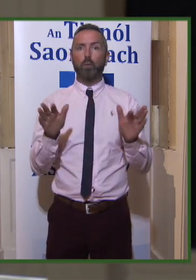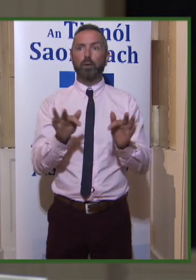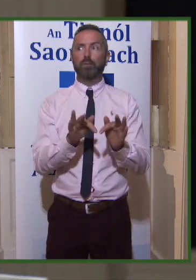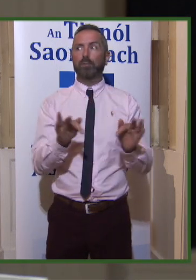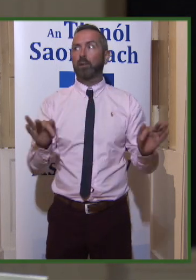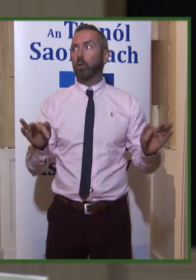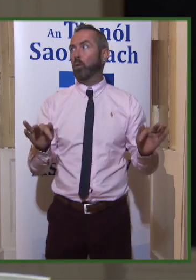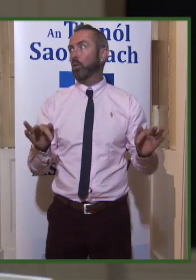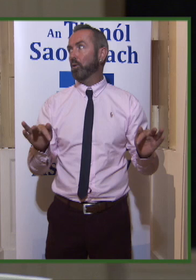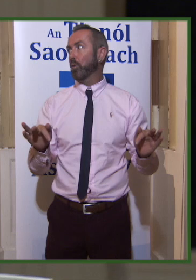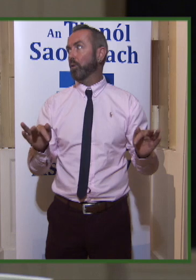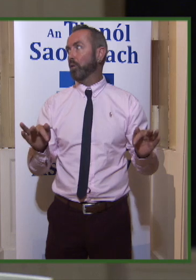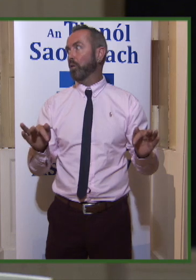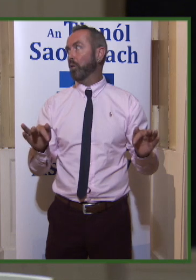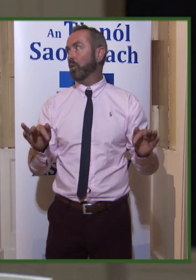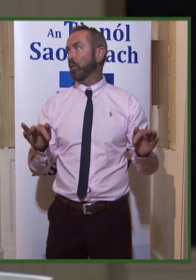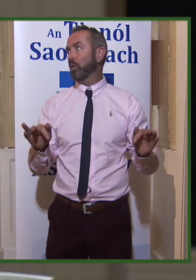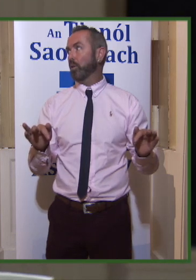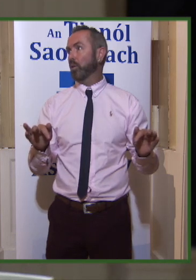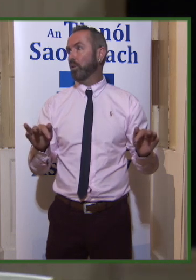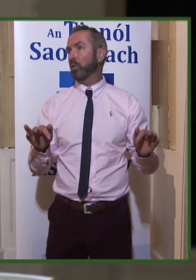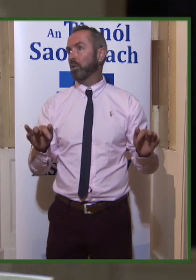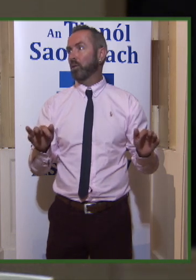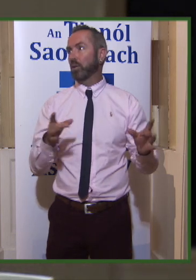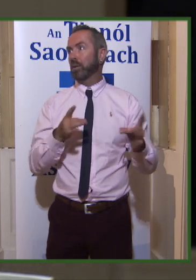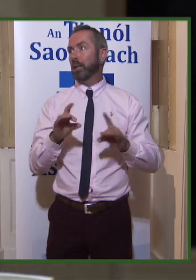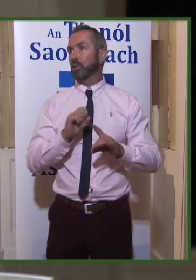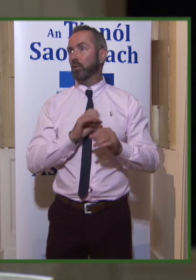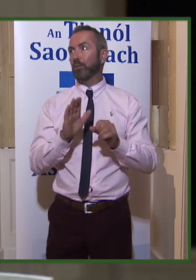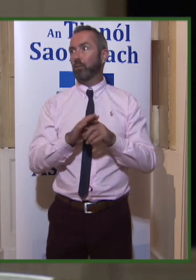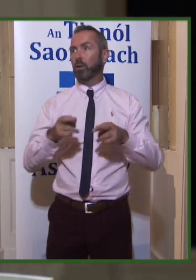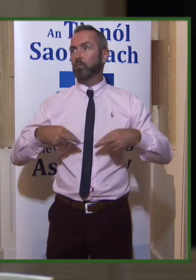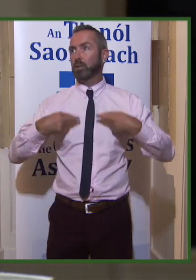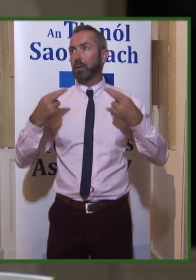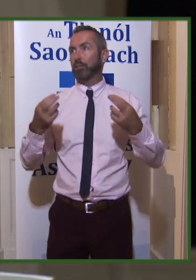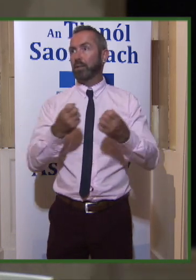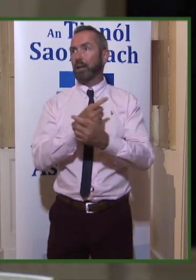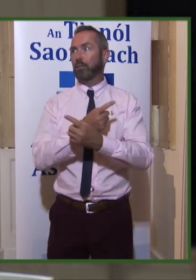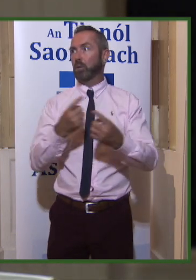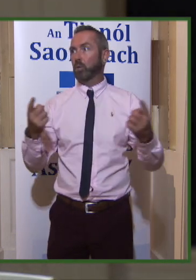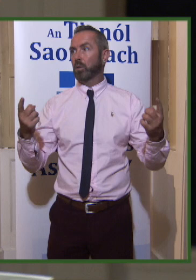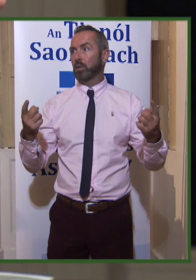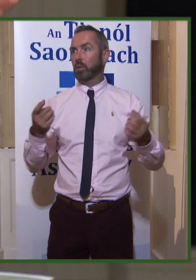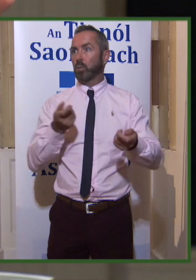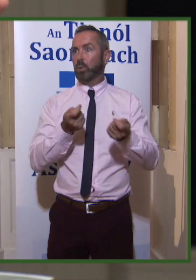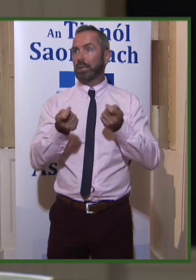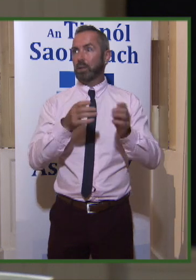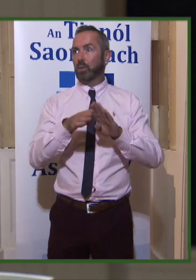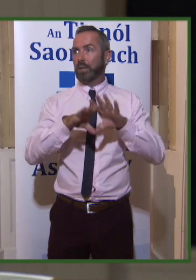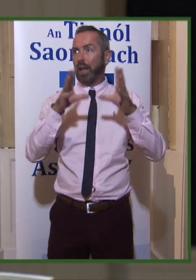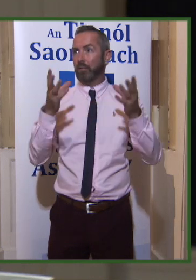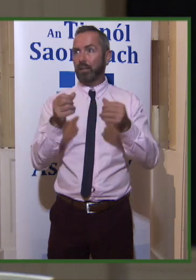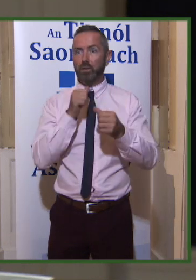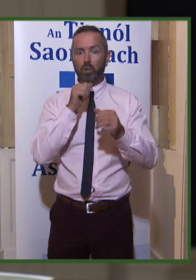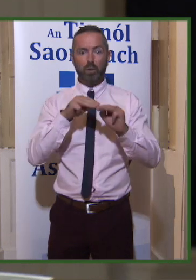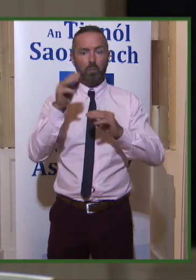fair, given everybody the equality of voice, have been respectful? Have all those things been dealt with, as in nobody has any more comments to